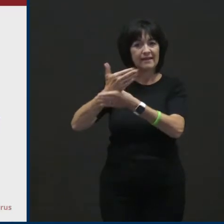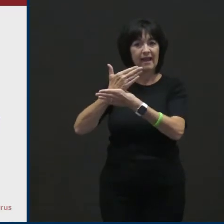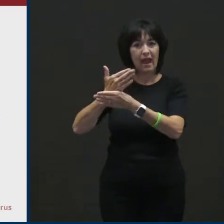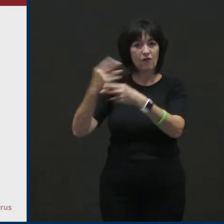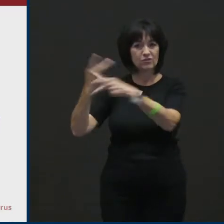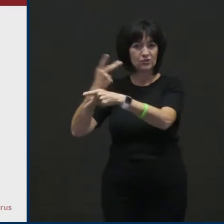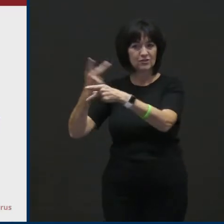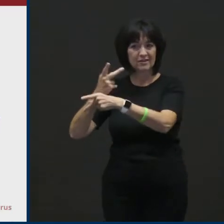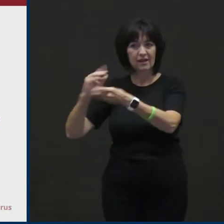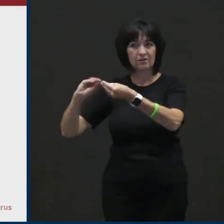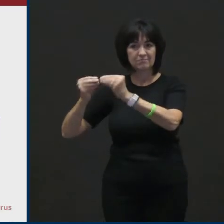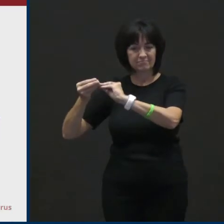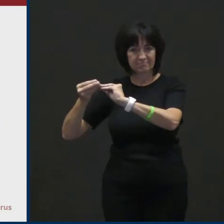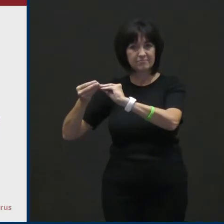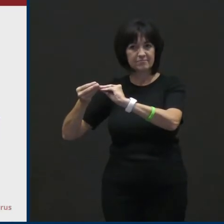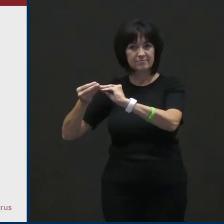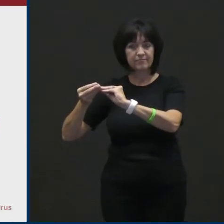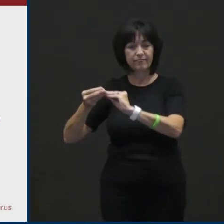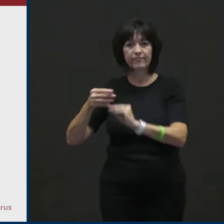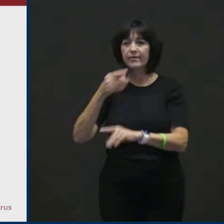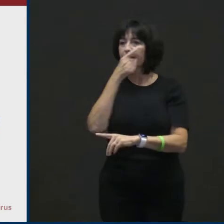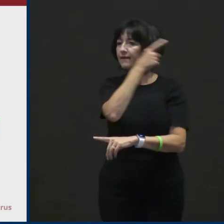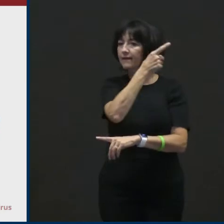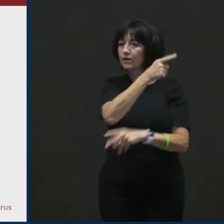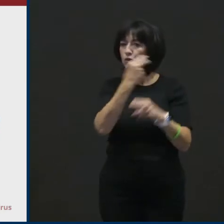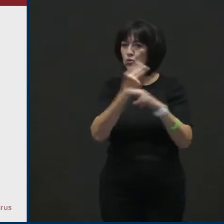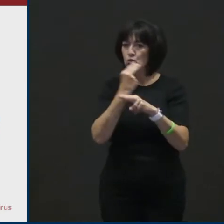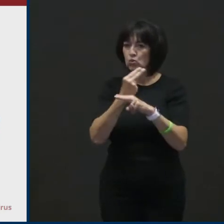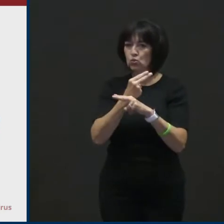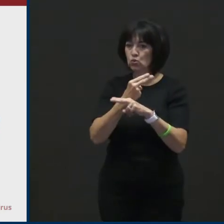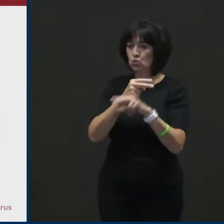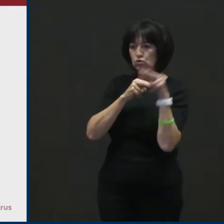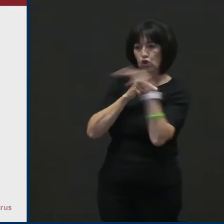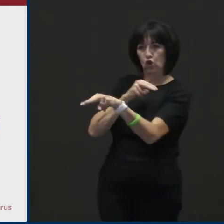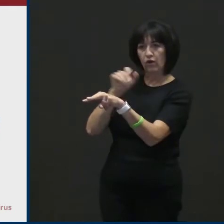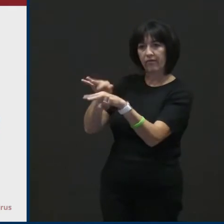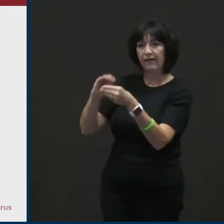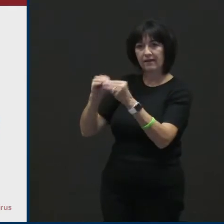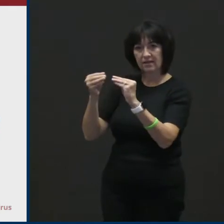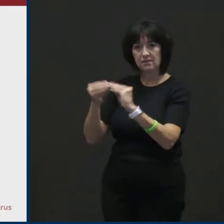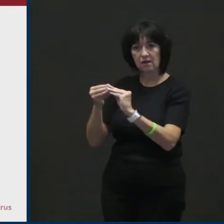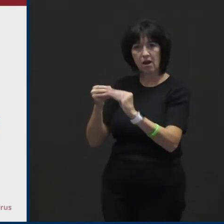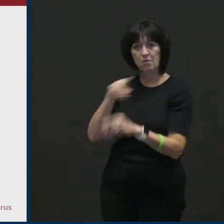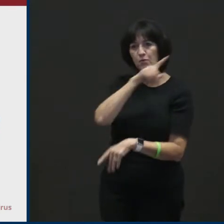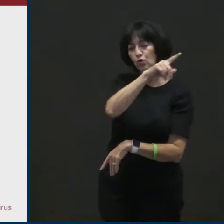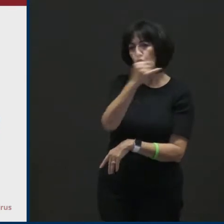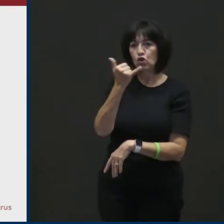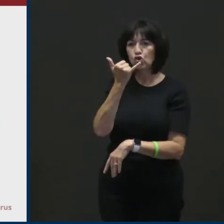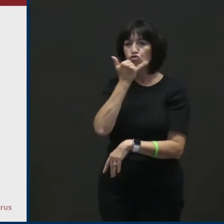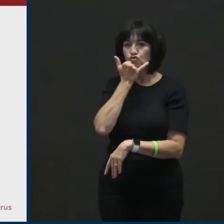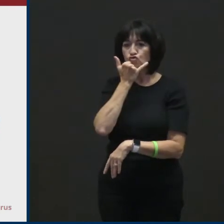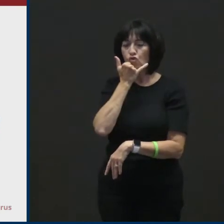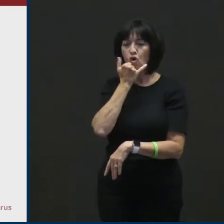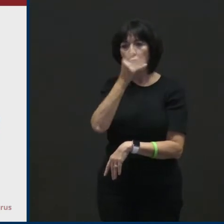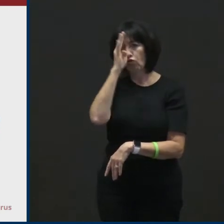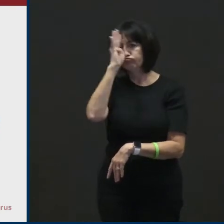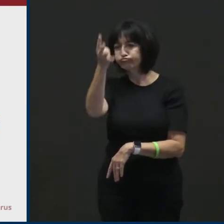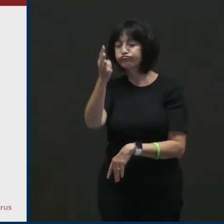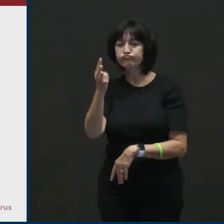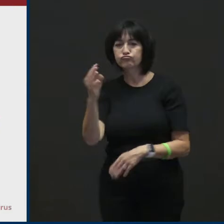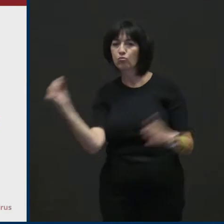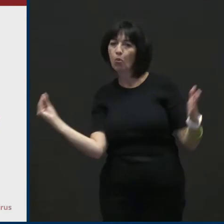do the calculation, they use that bigger number and therefore wrongly include us on that quarantine list. We're off again this